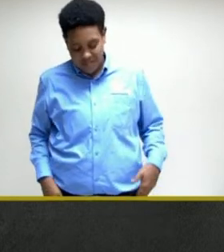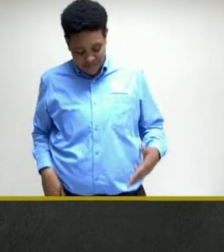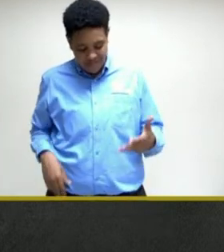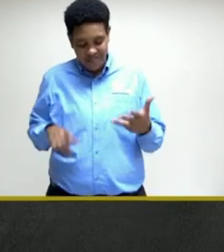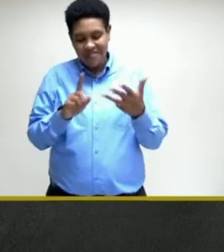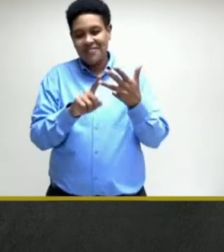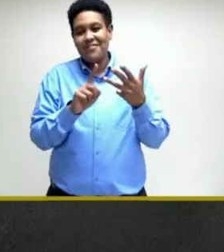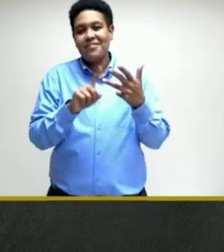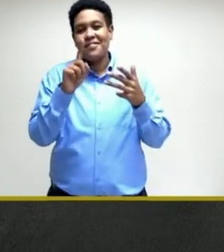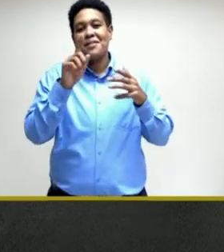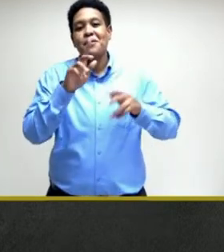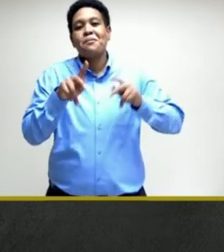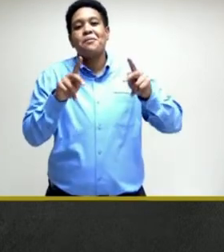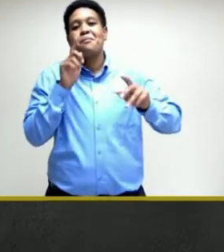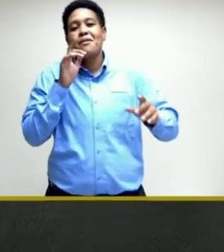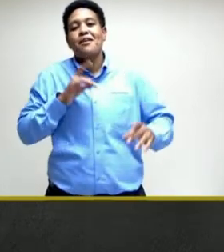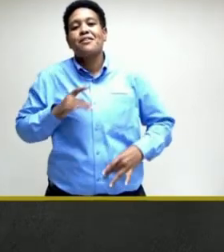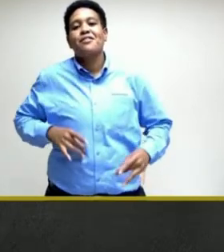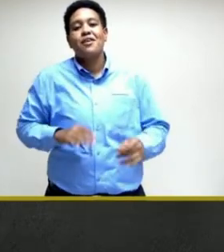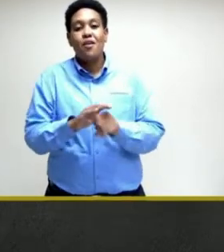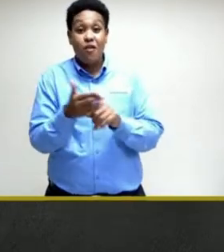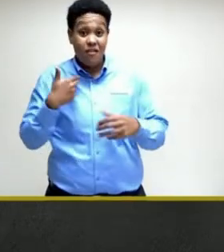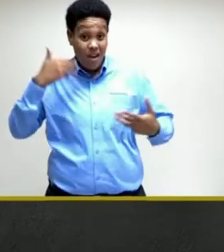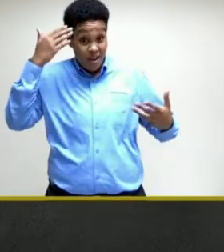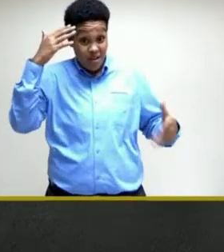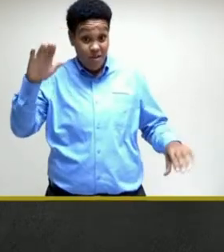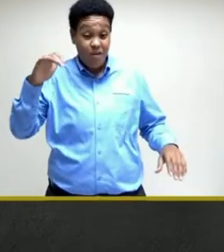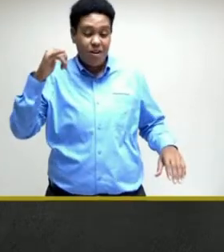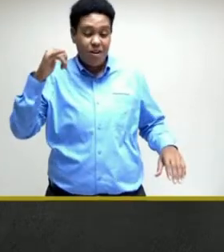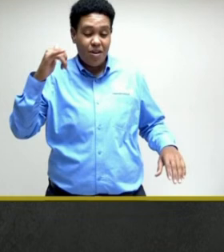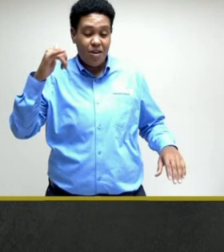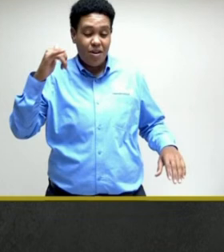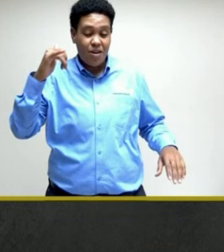COVID-19. There was an article in the paper, I don't know if it was Observer or Dina yesterday.